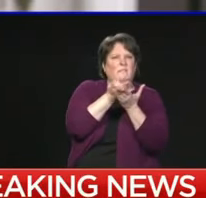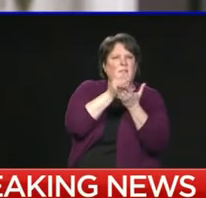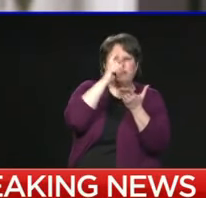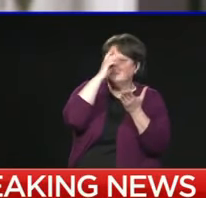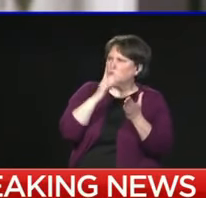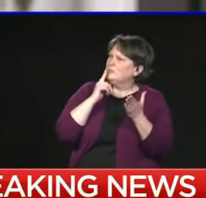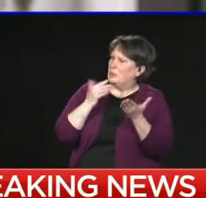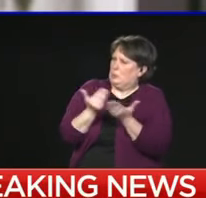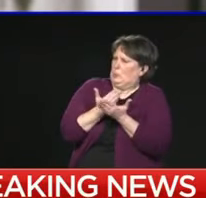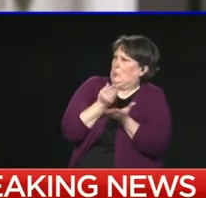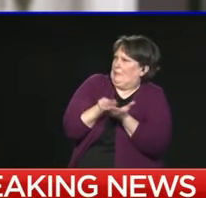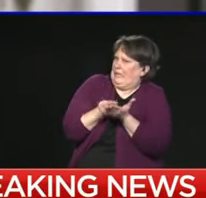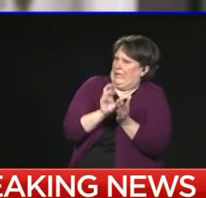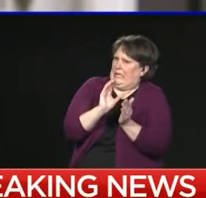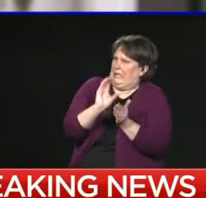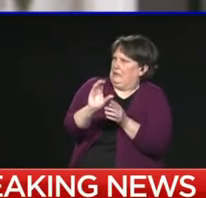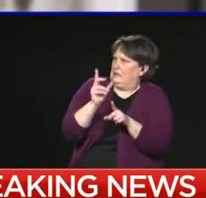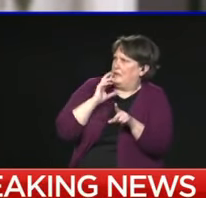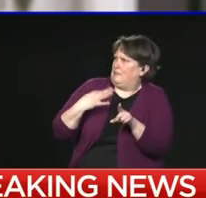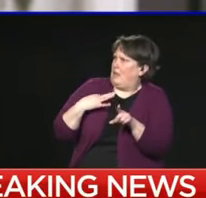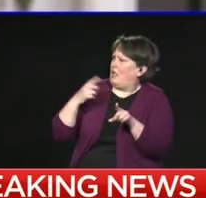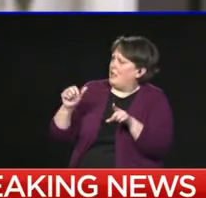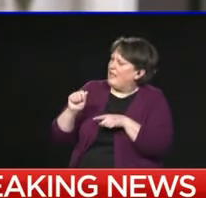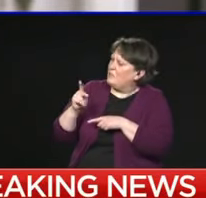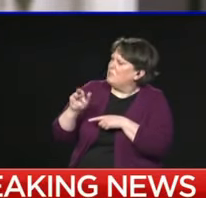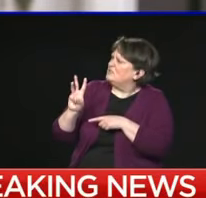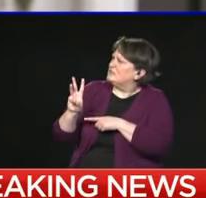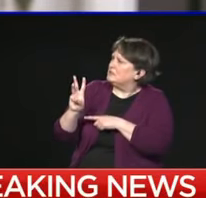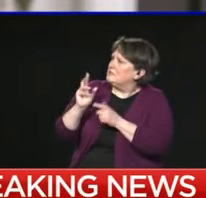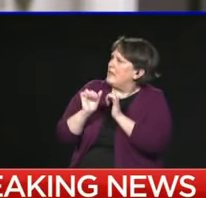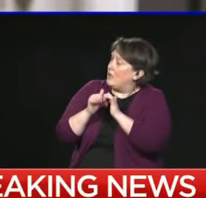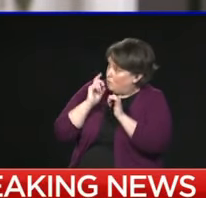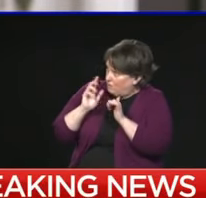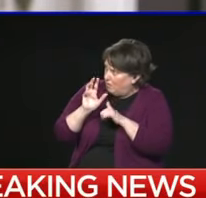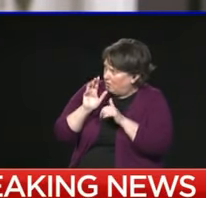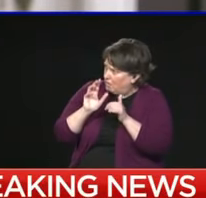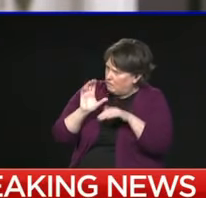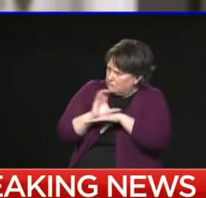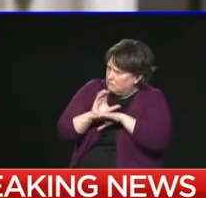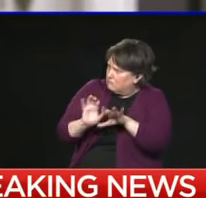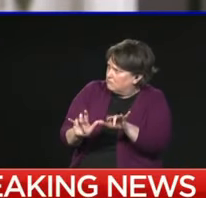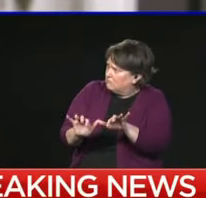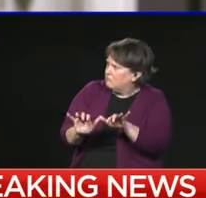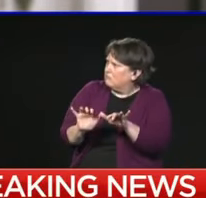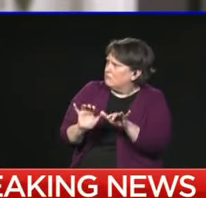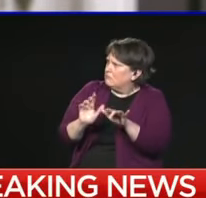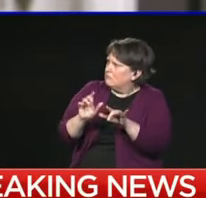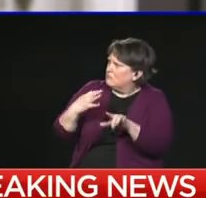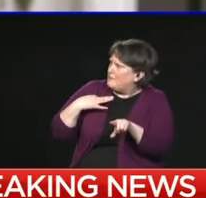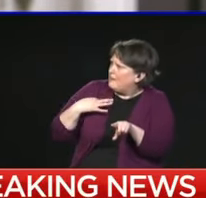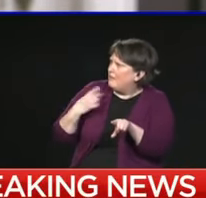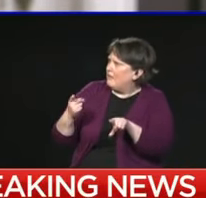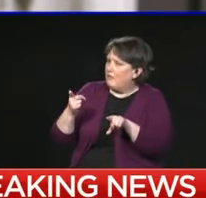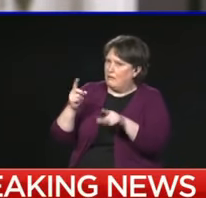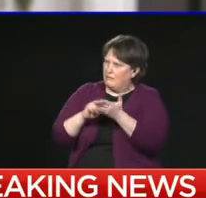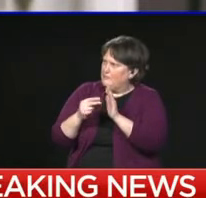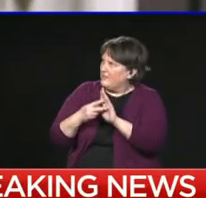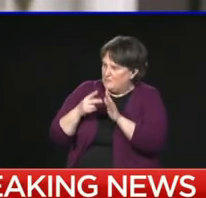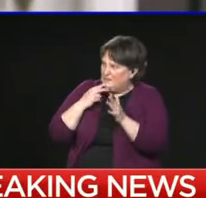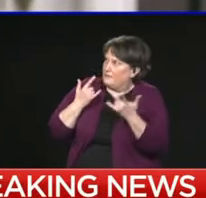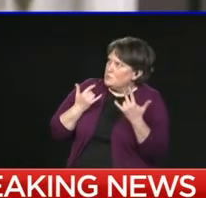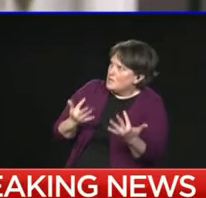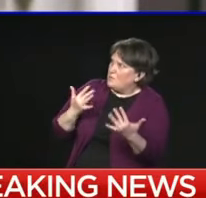Va arriver le 6 avril, That's when it comes into force. So what exactly is going to happen? Will there be an online platform? People will be